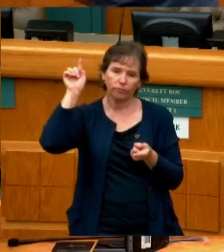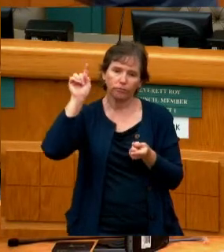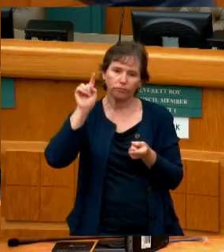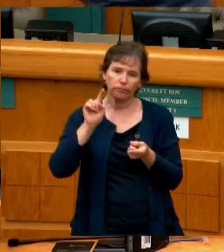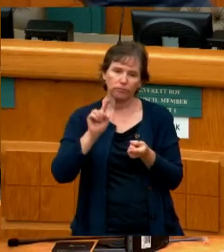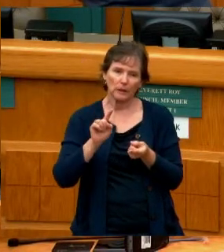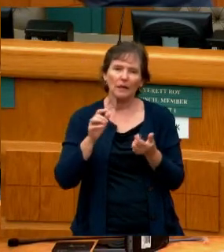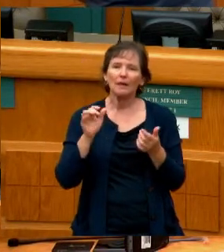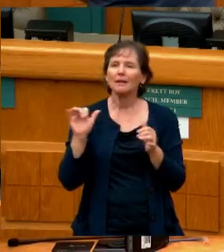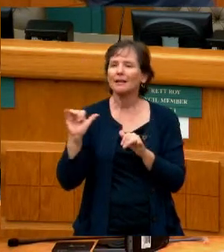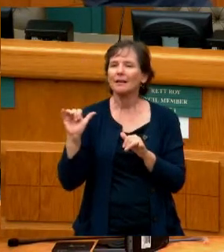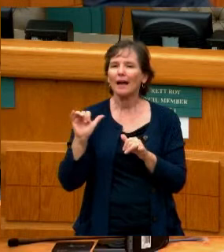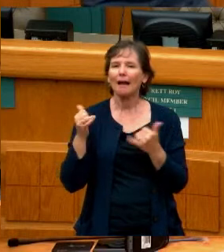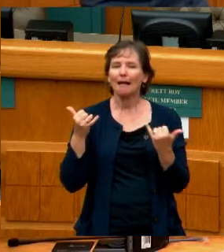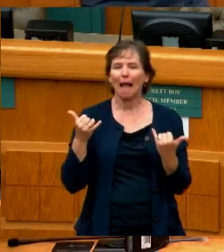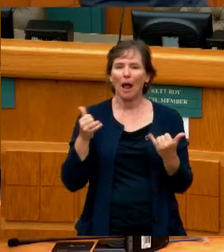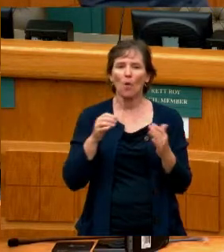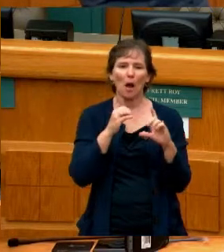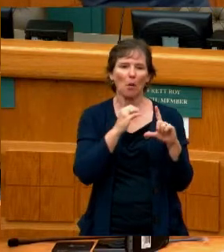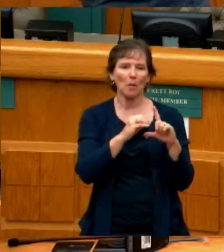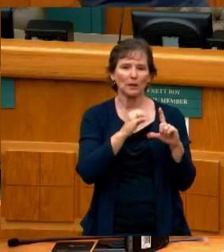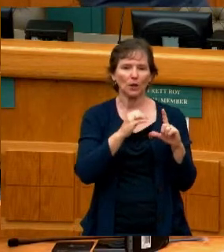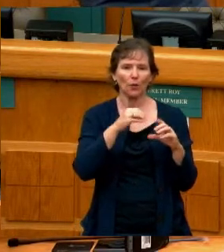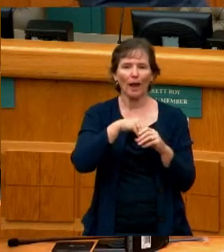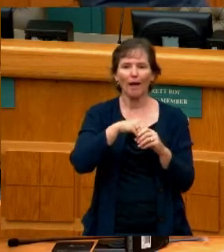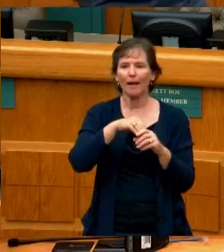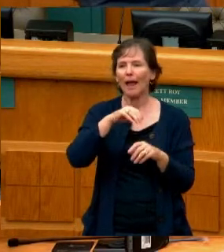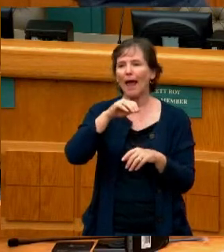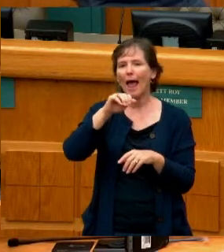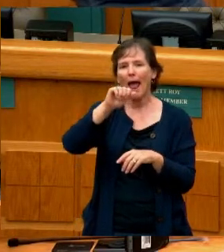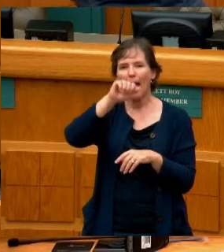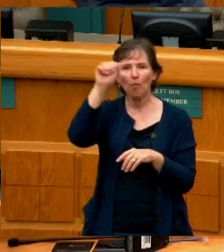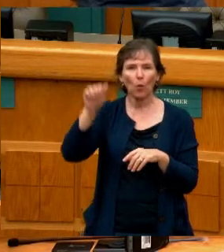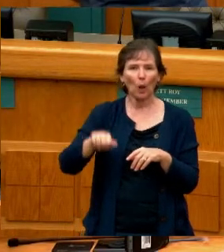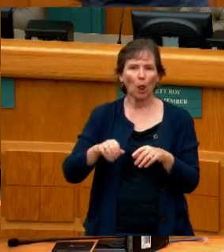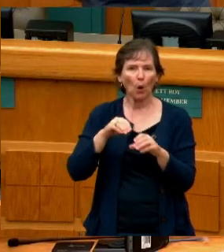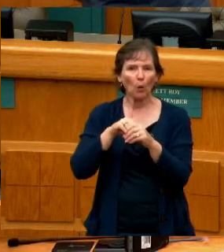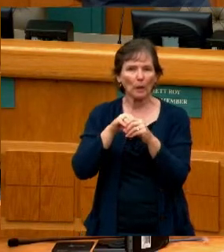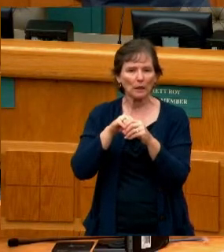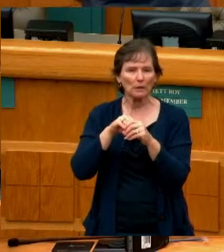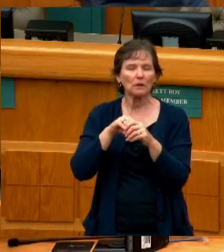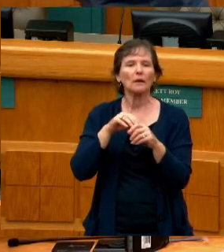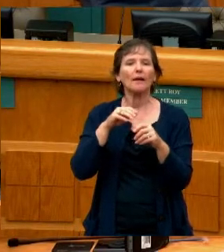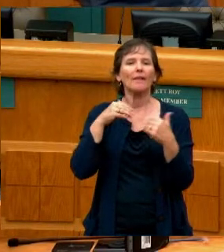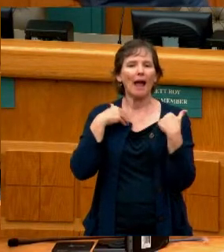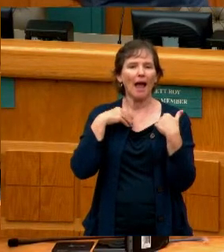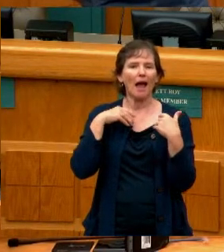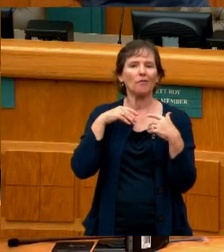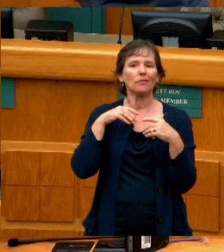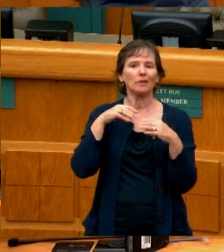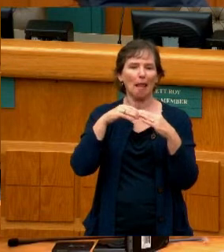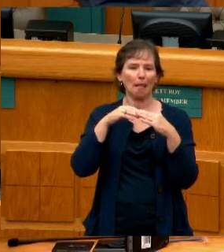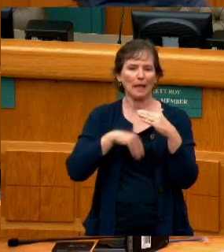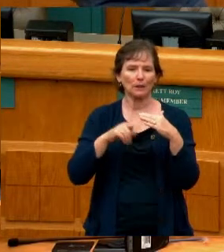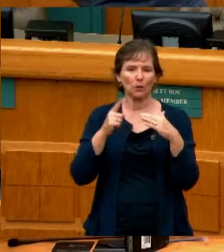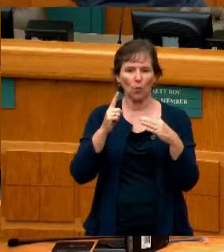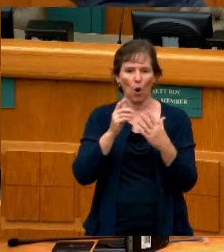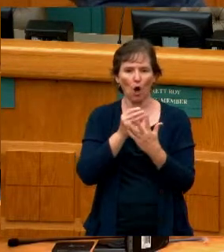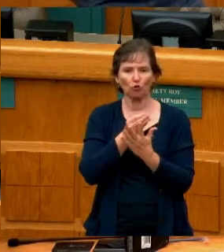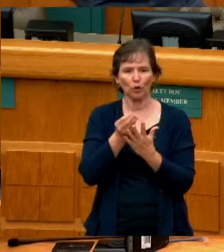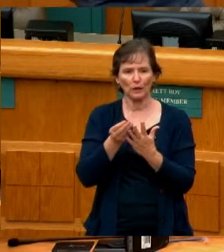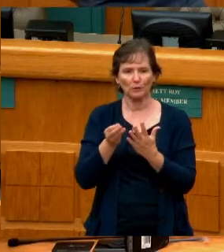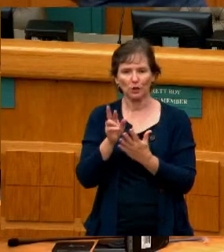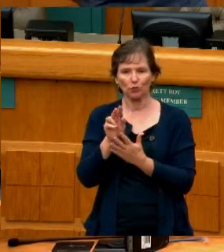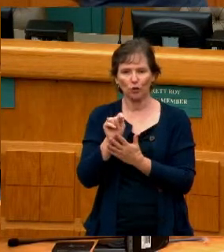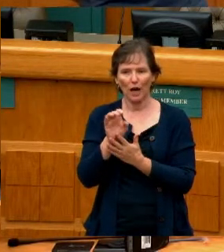COVID declines. So right now in El Paso, Lubbock, and Amarillo, it appears that the transmission rate